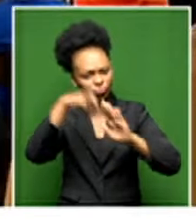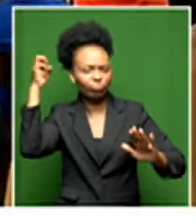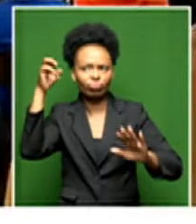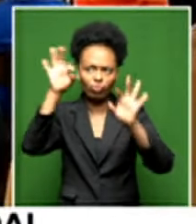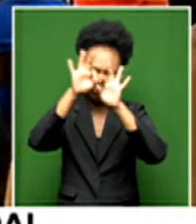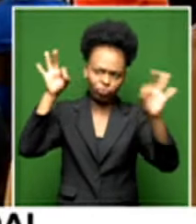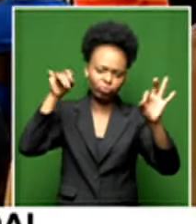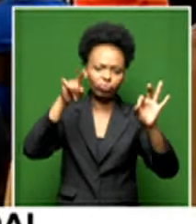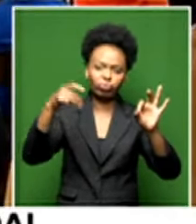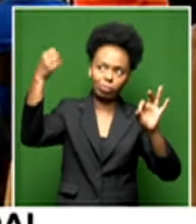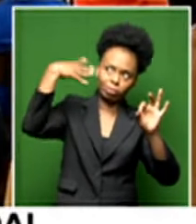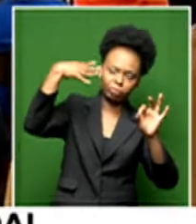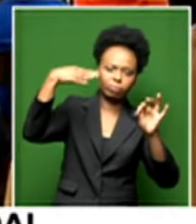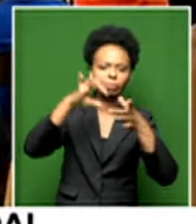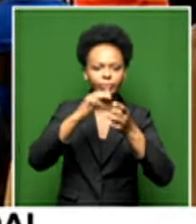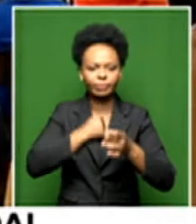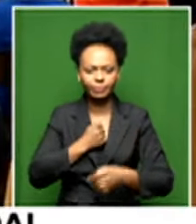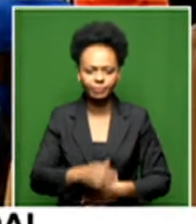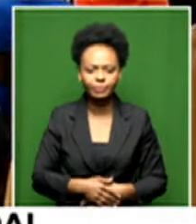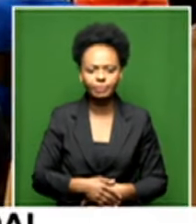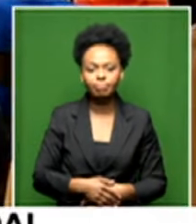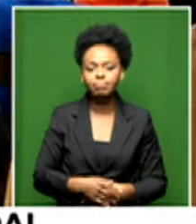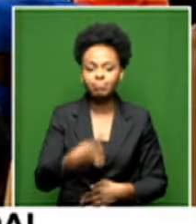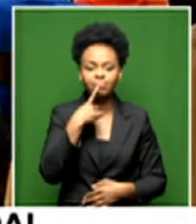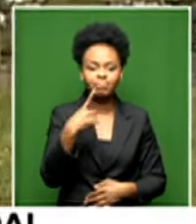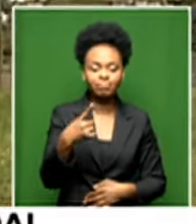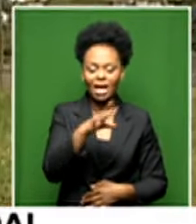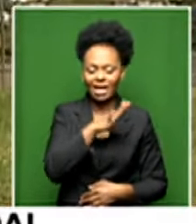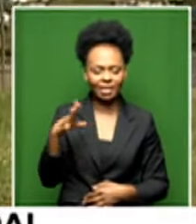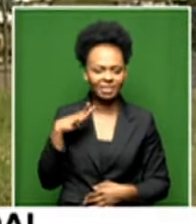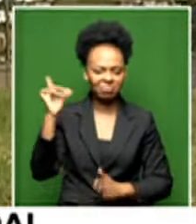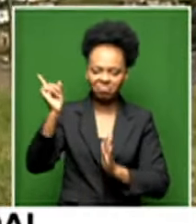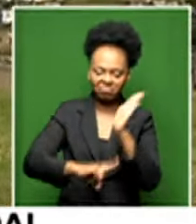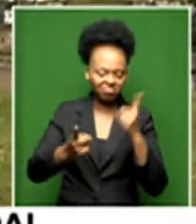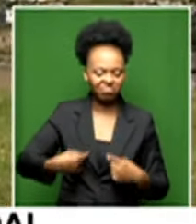connection. Residents say councillors have failed them.